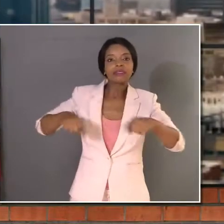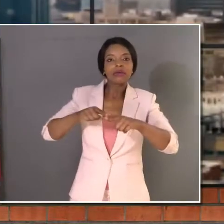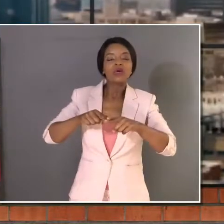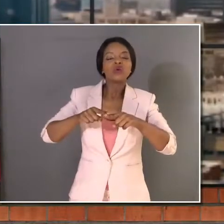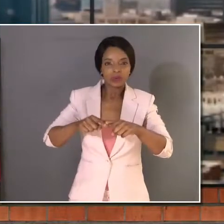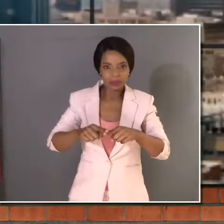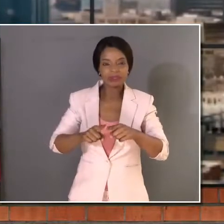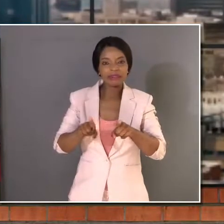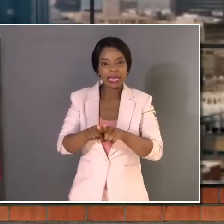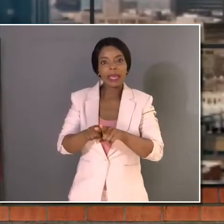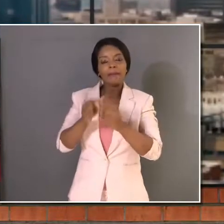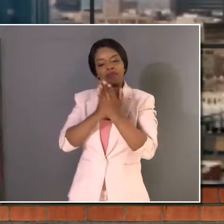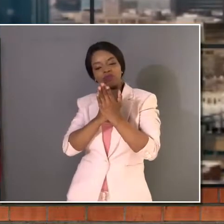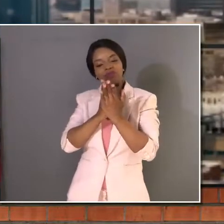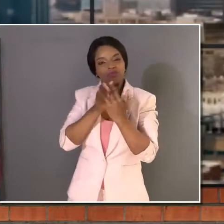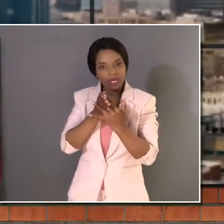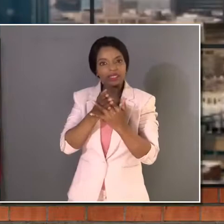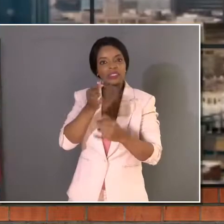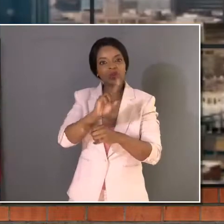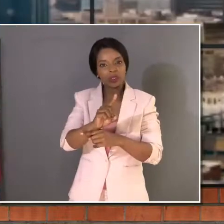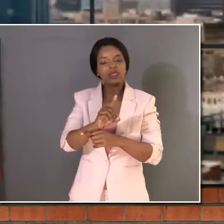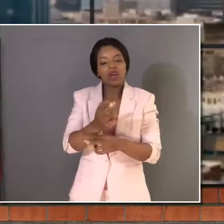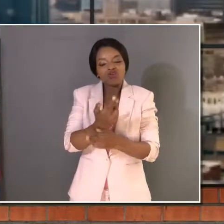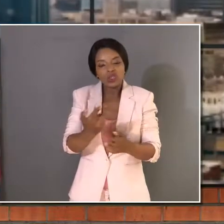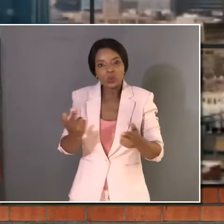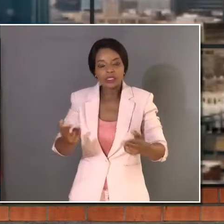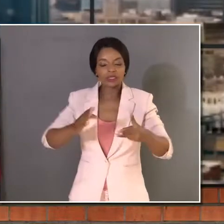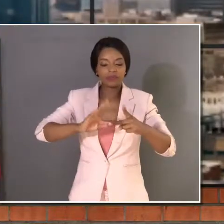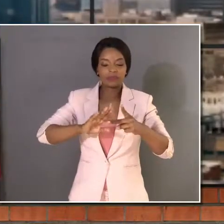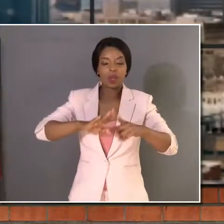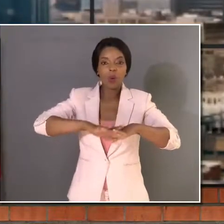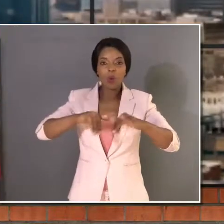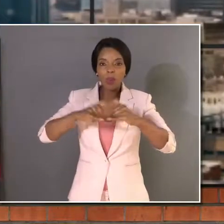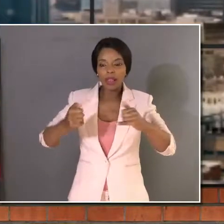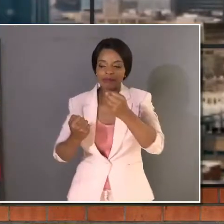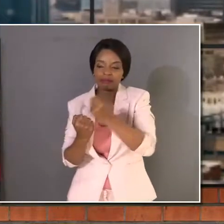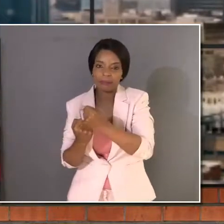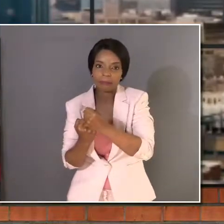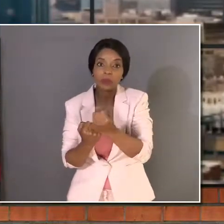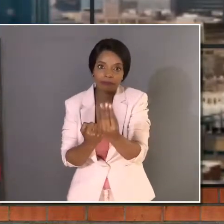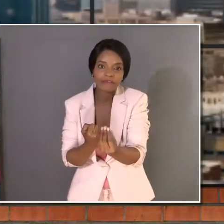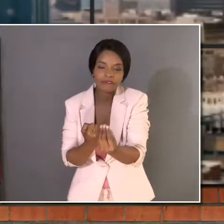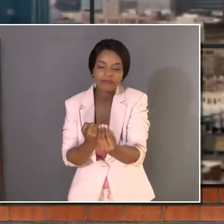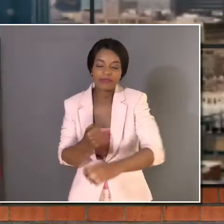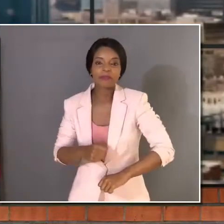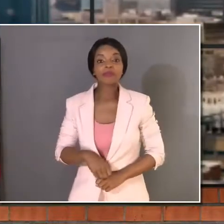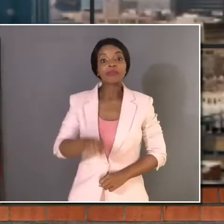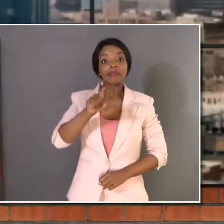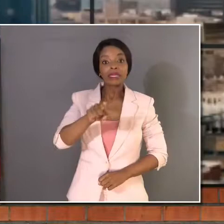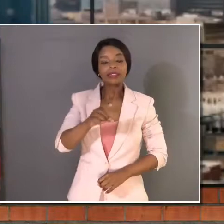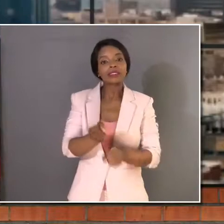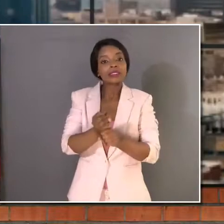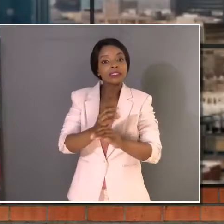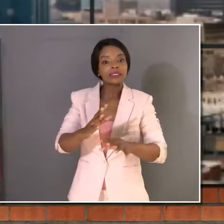to additional online support and resources. Those that make significant progress over the next 18 months begin